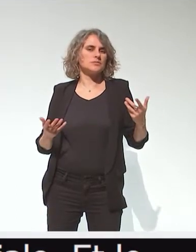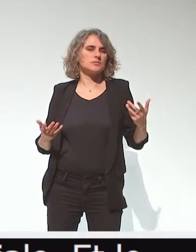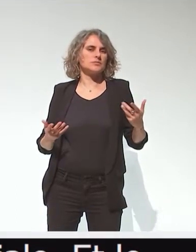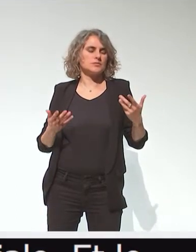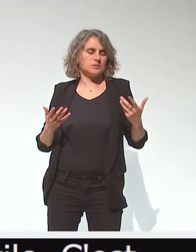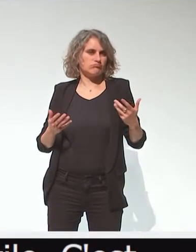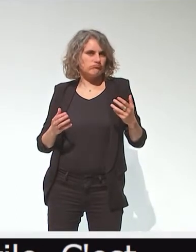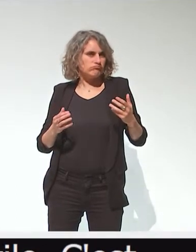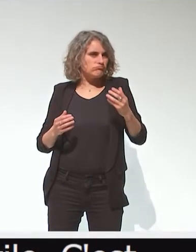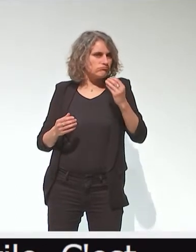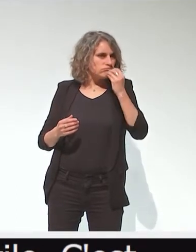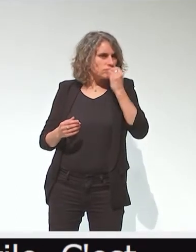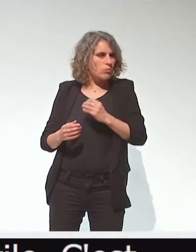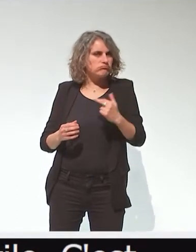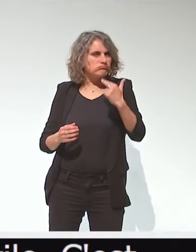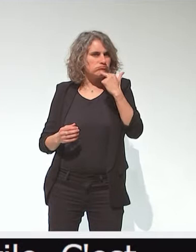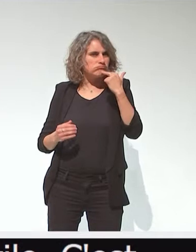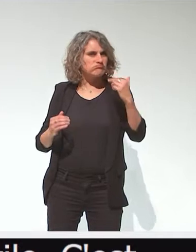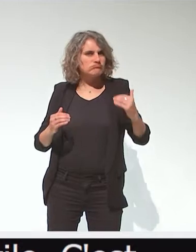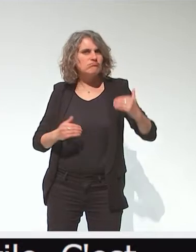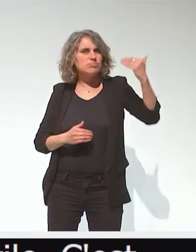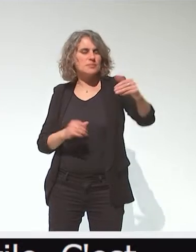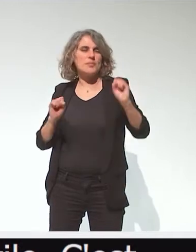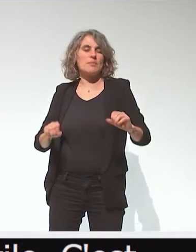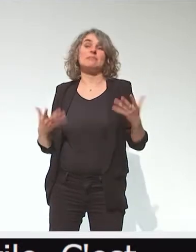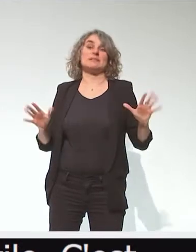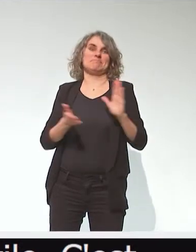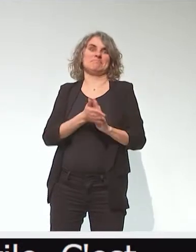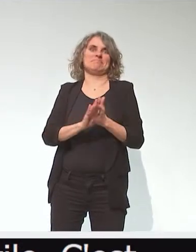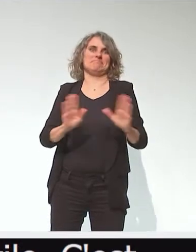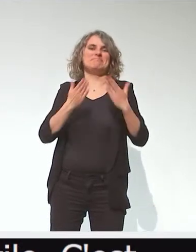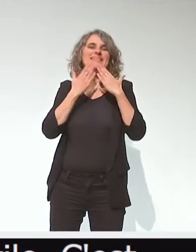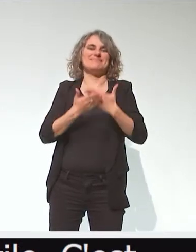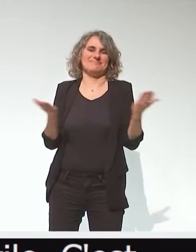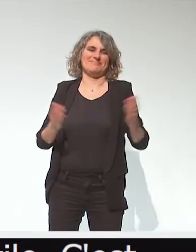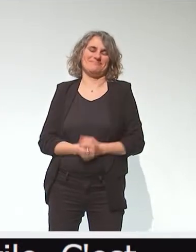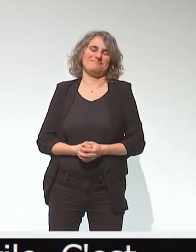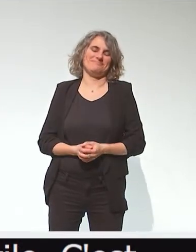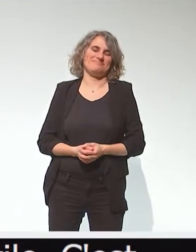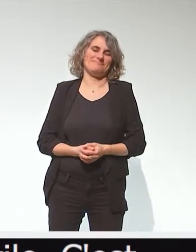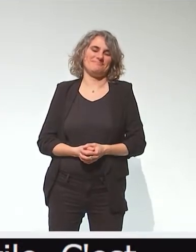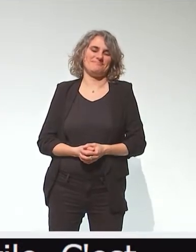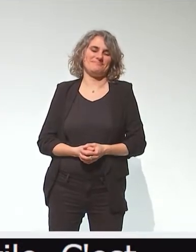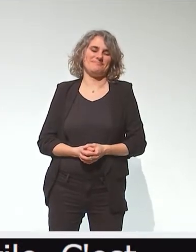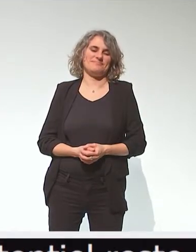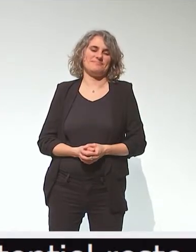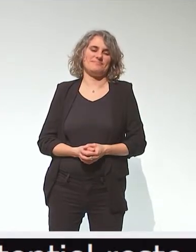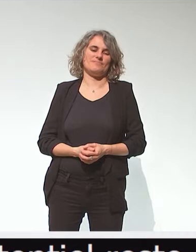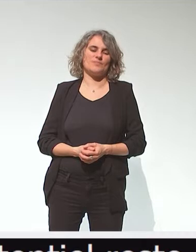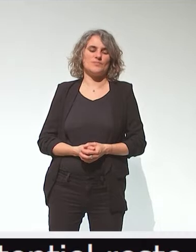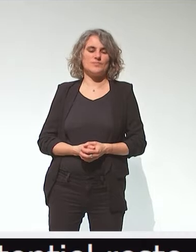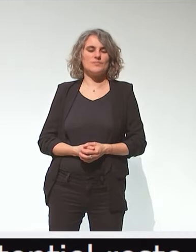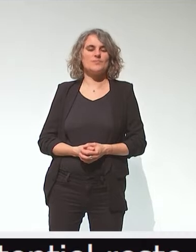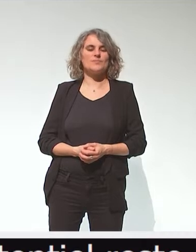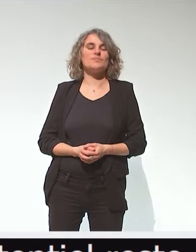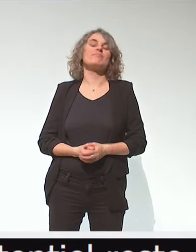just about around 7 minutes. Thank you. Merci beaucoup. Désolée de vous embêter. I'm so